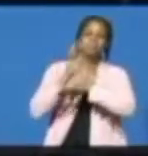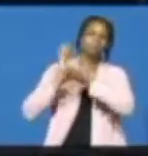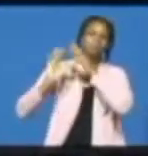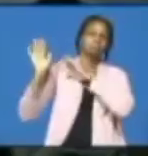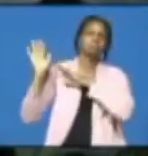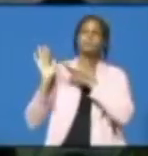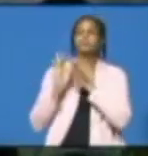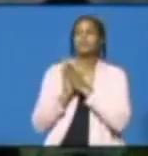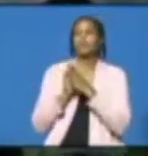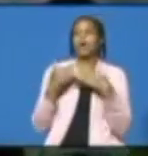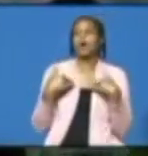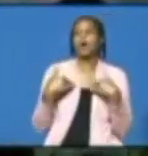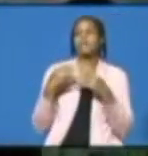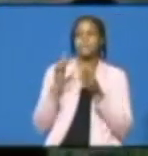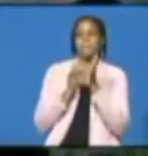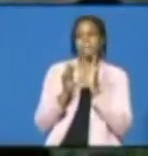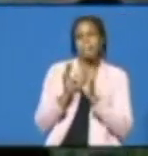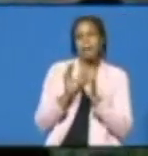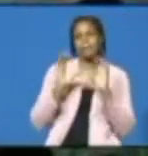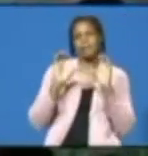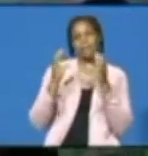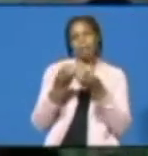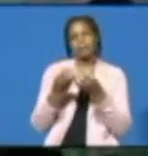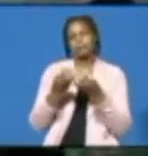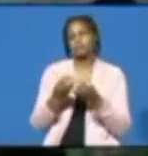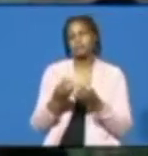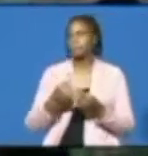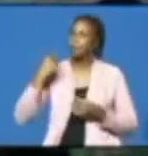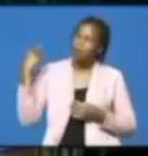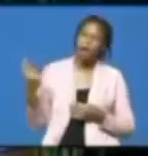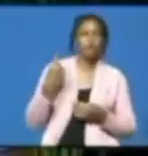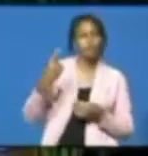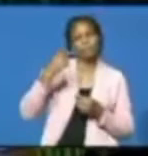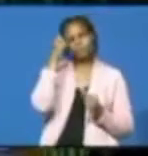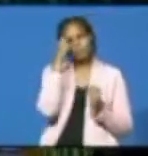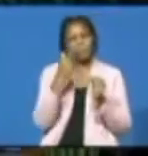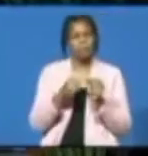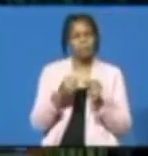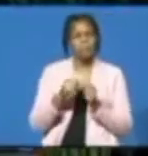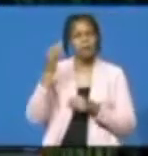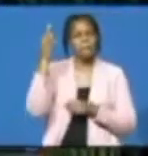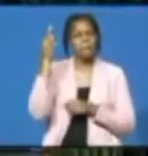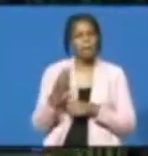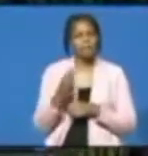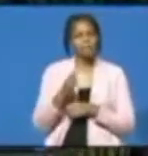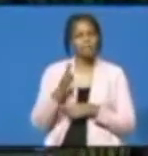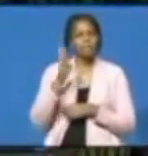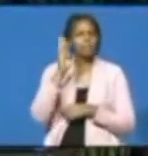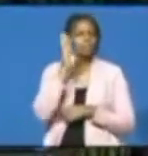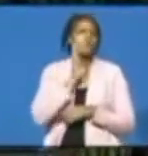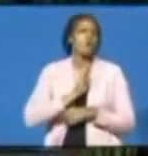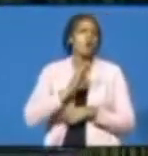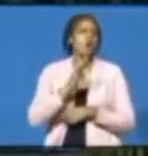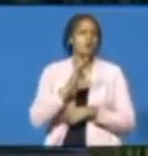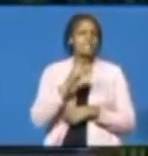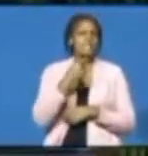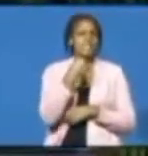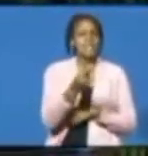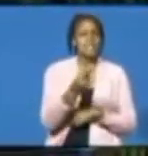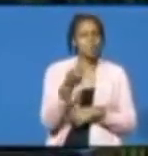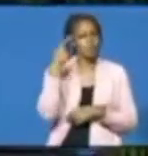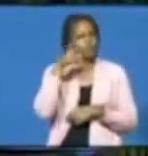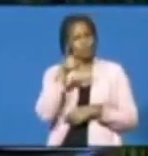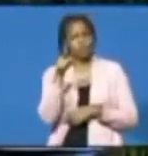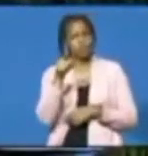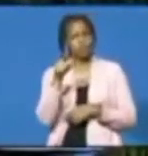were having our Bible class. I will always remember Pastor Rabbi Brown says, for you to